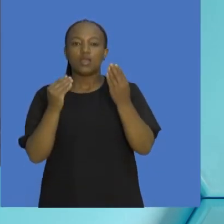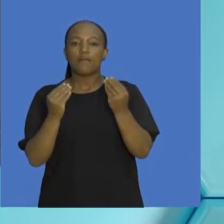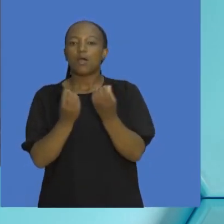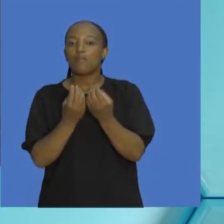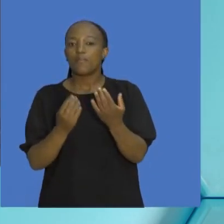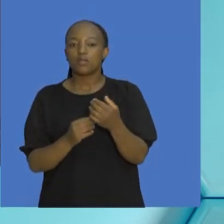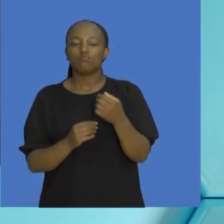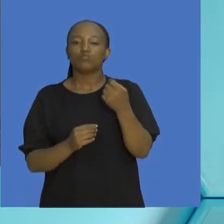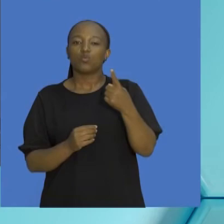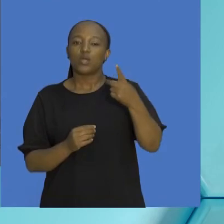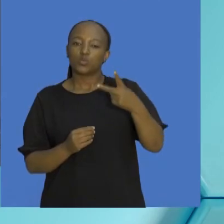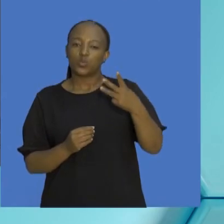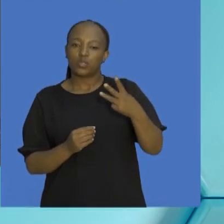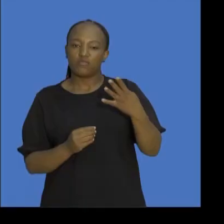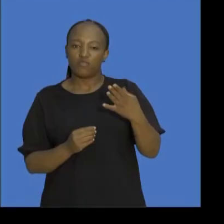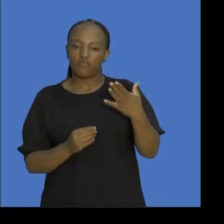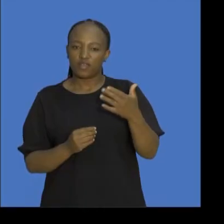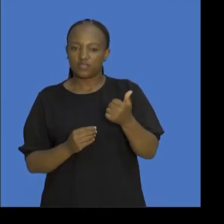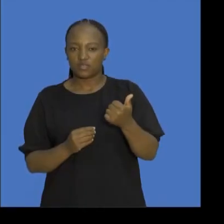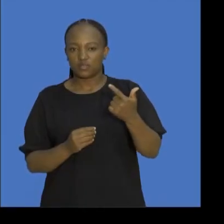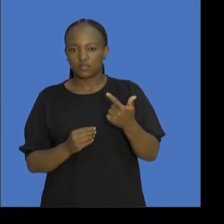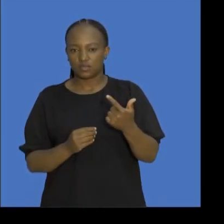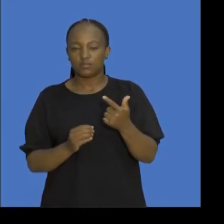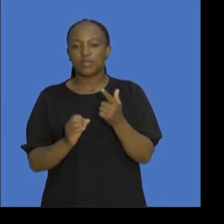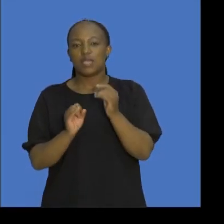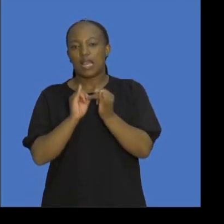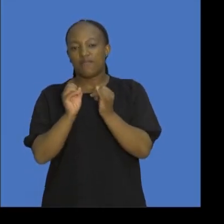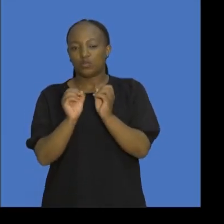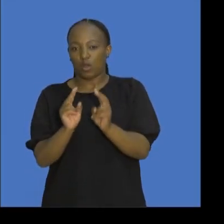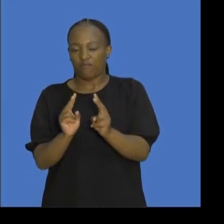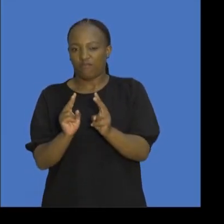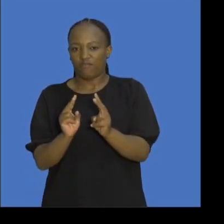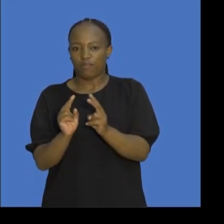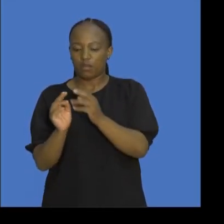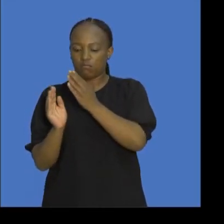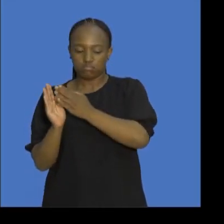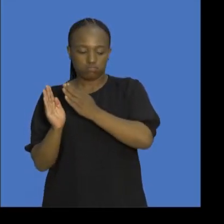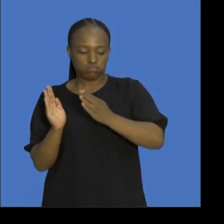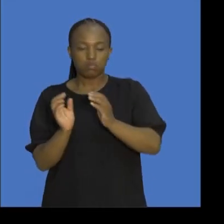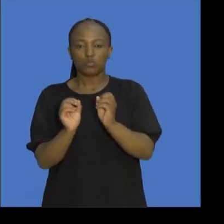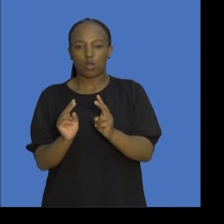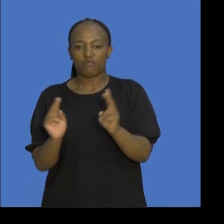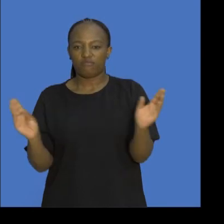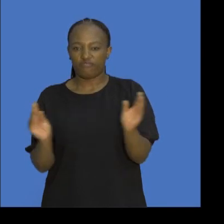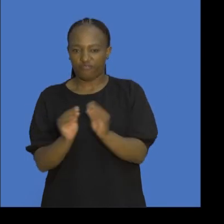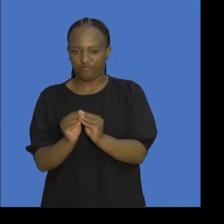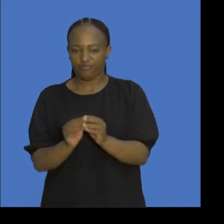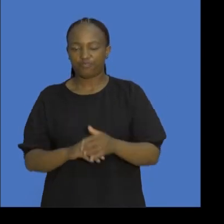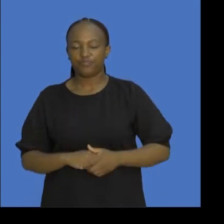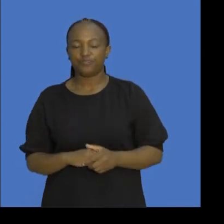How many numbers do we have? 1, 2, 3, 4, 5, 6, 7, 8, 9, 10, 11, 12. So it's 12.